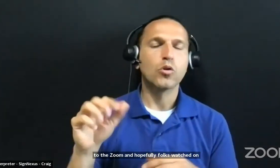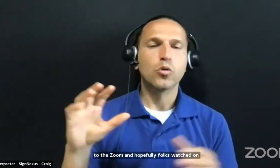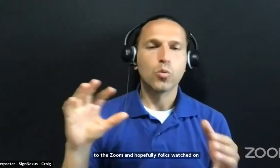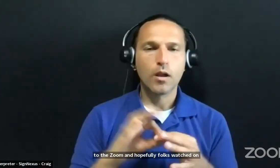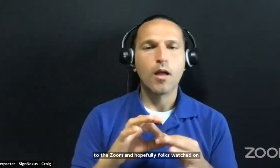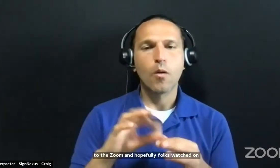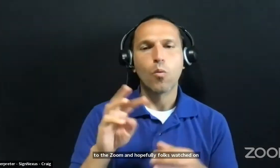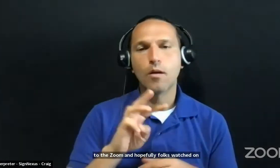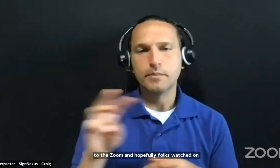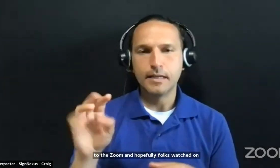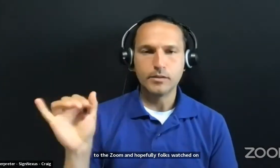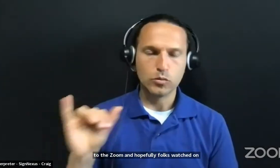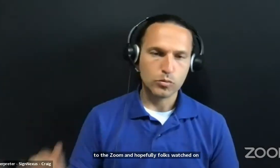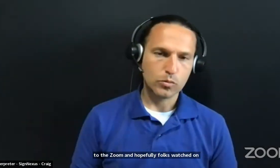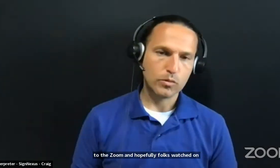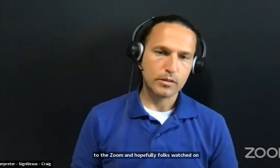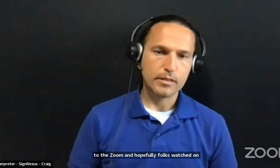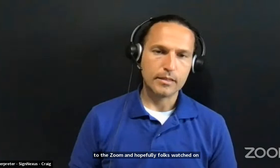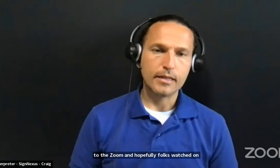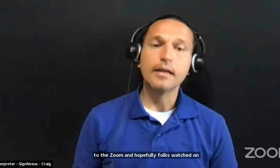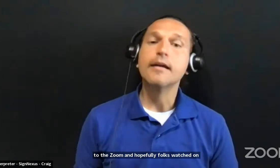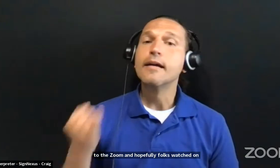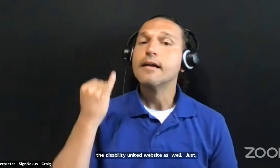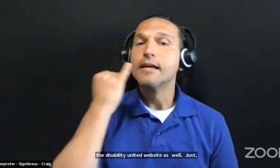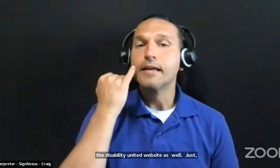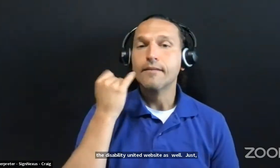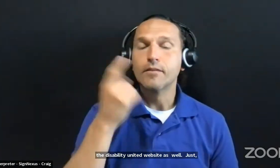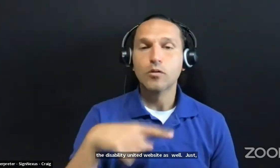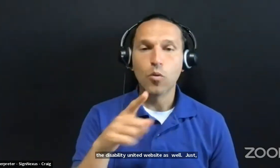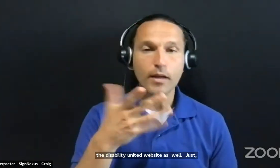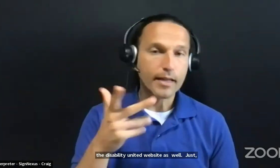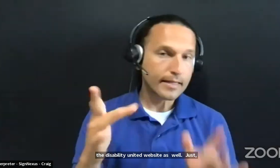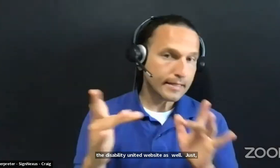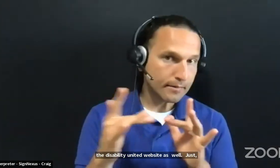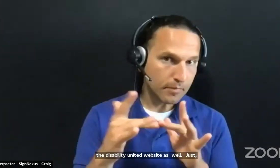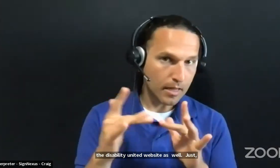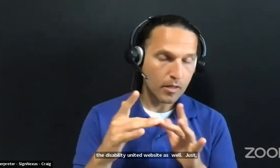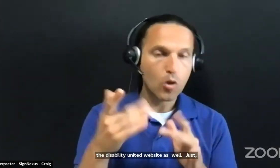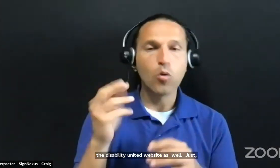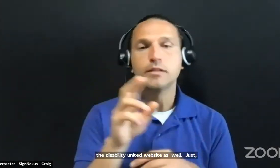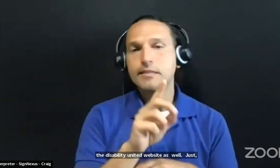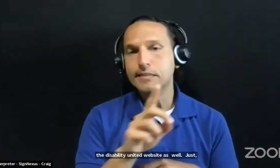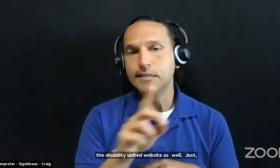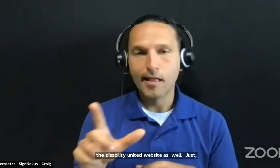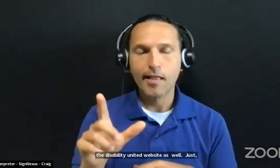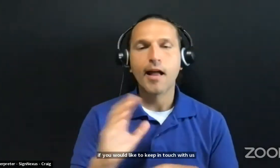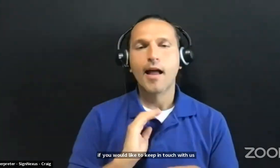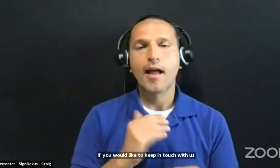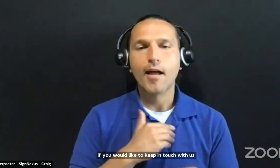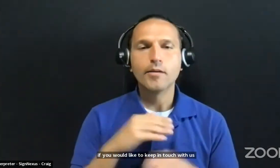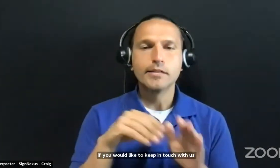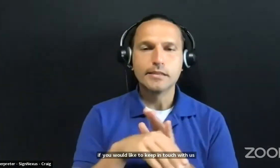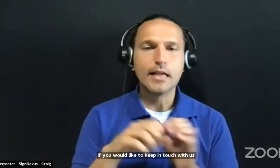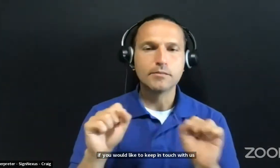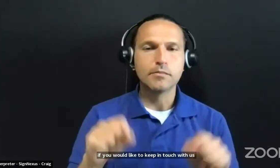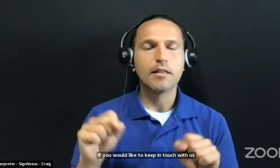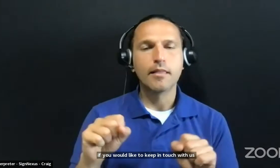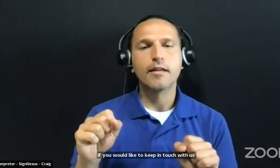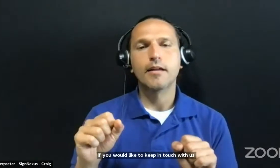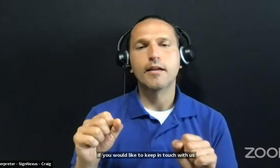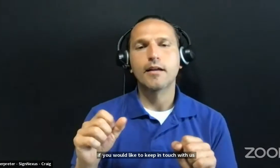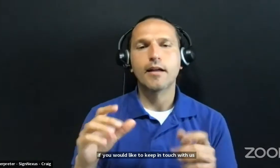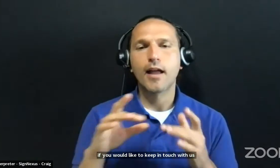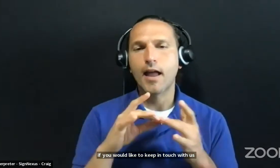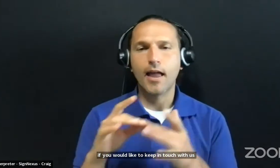well. Just if you would like to keep in touch with us or download our accessibility guides,